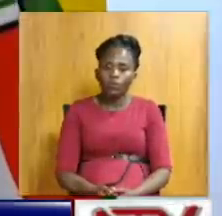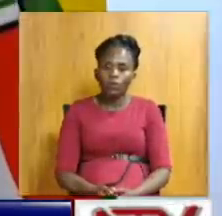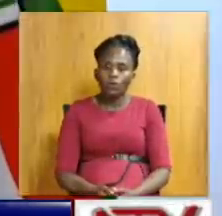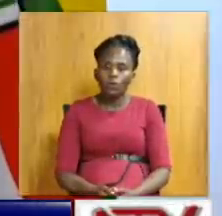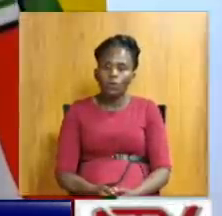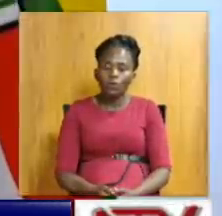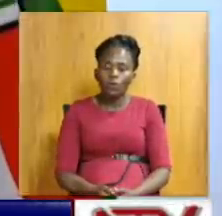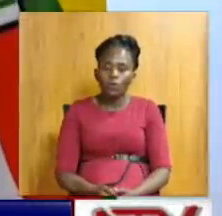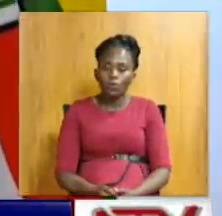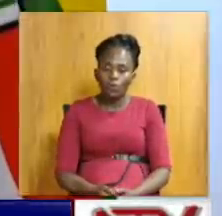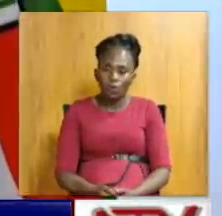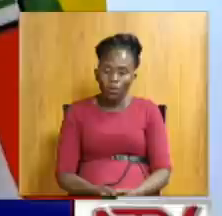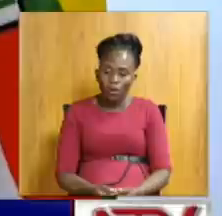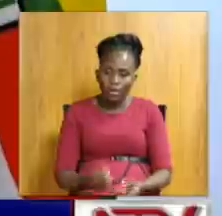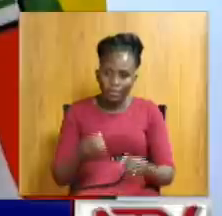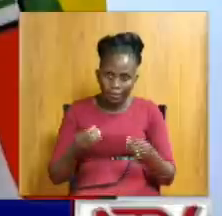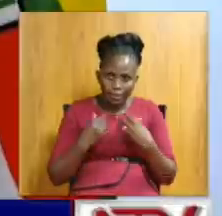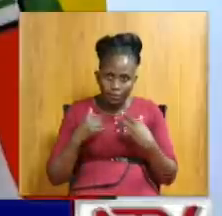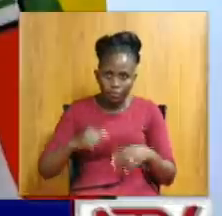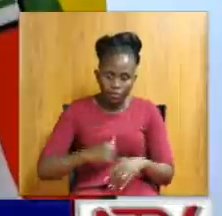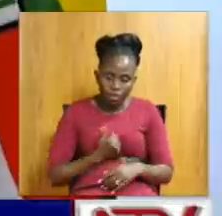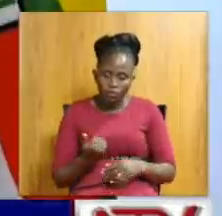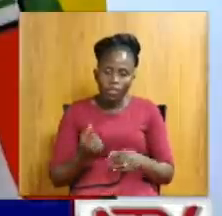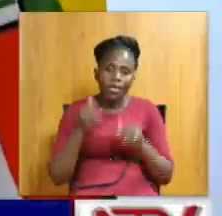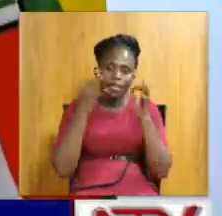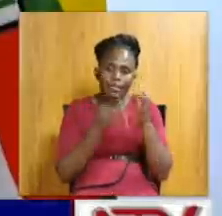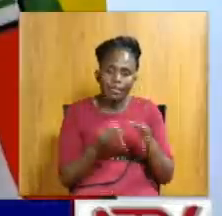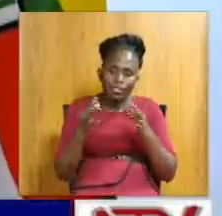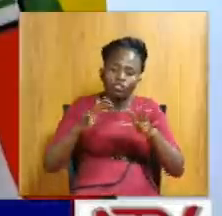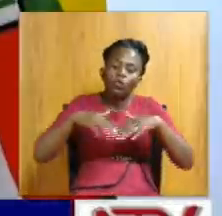the items, or they were giving their relatives.